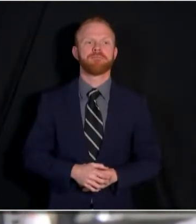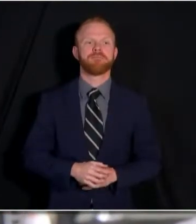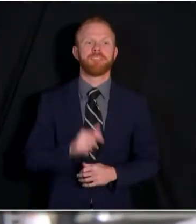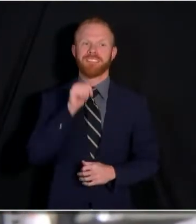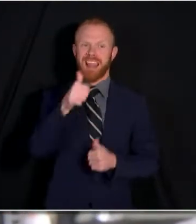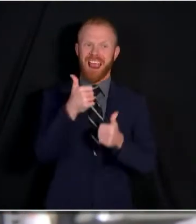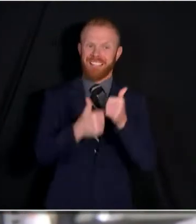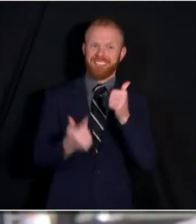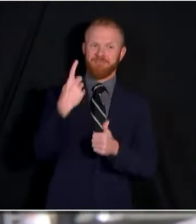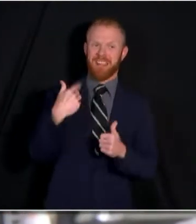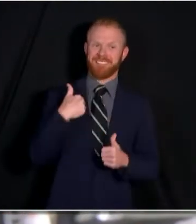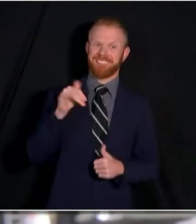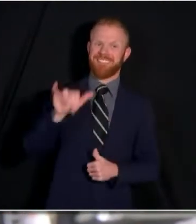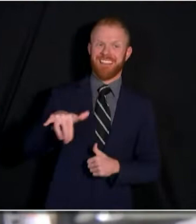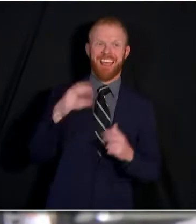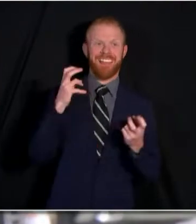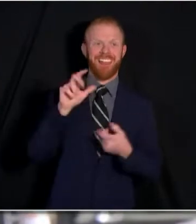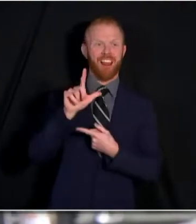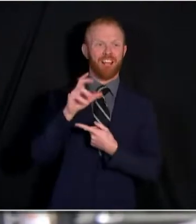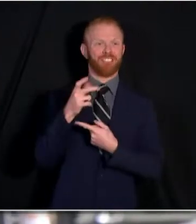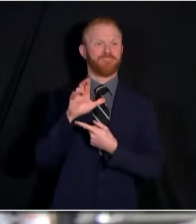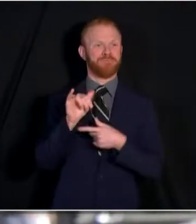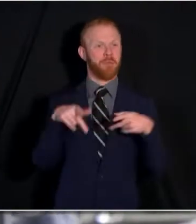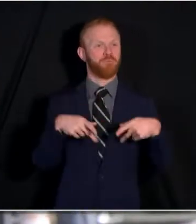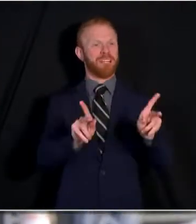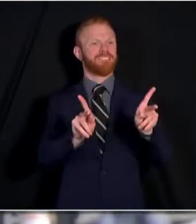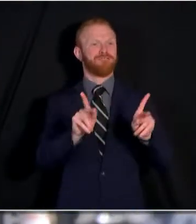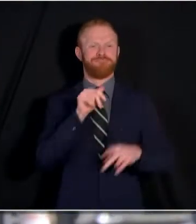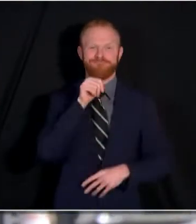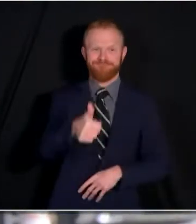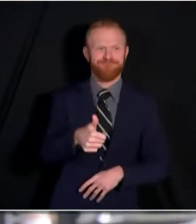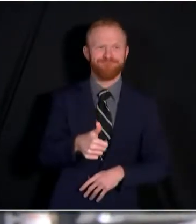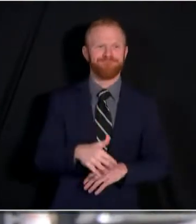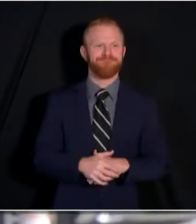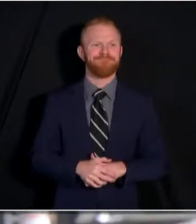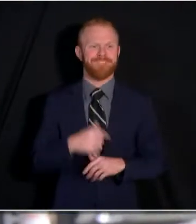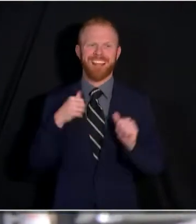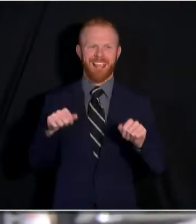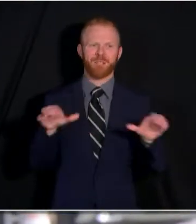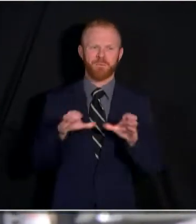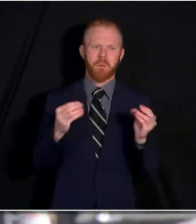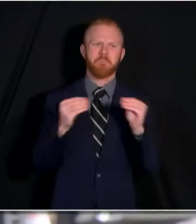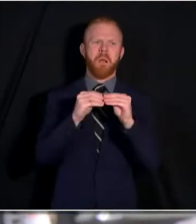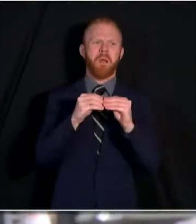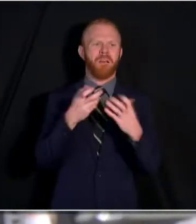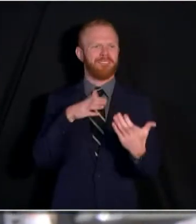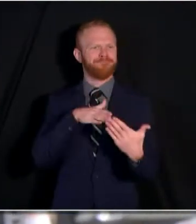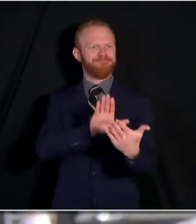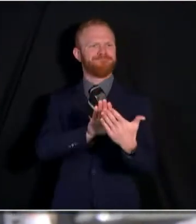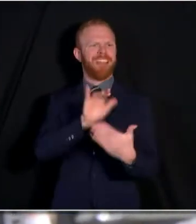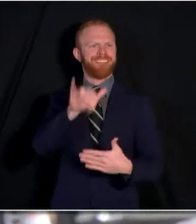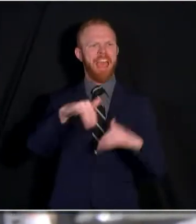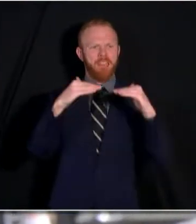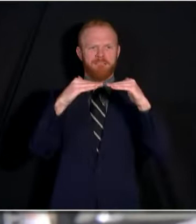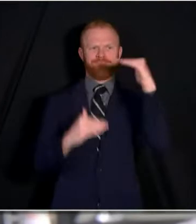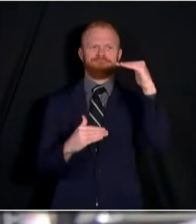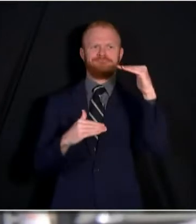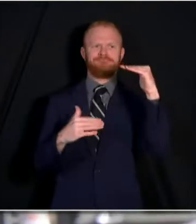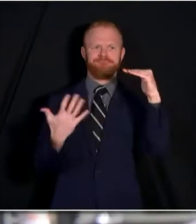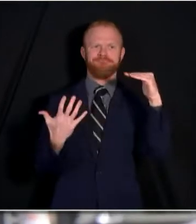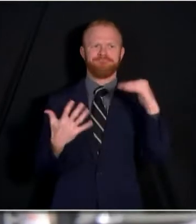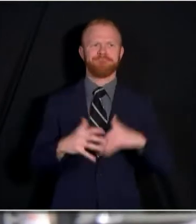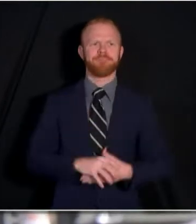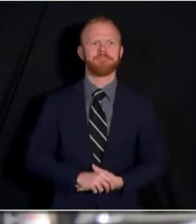that luxury. We can and should do more to address the inequities that exist that many of us already knew and